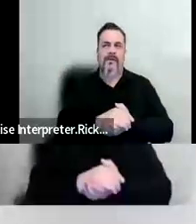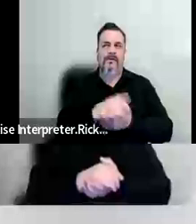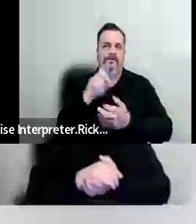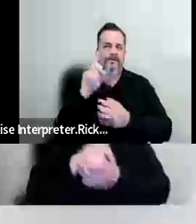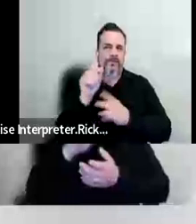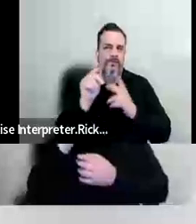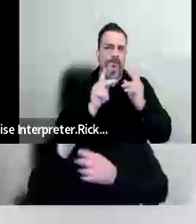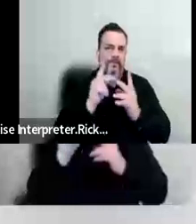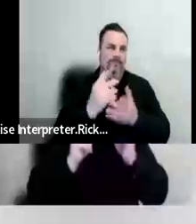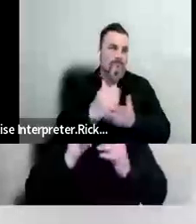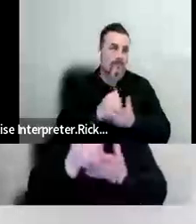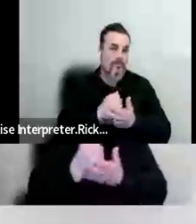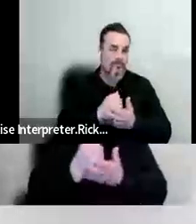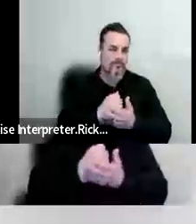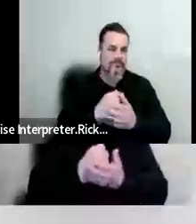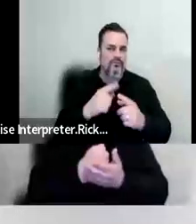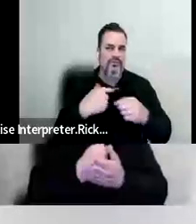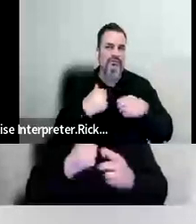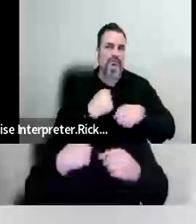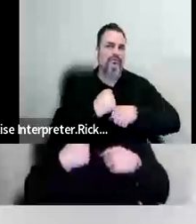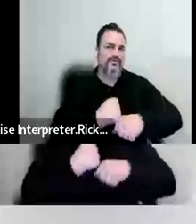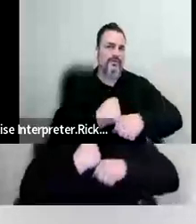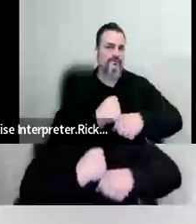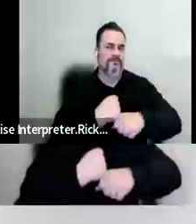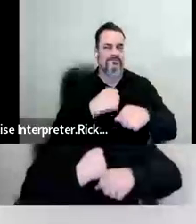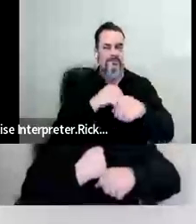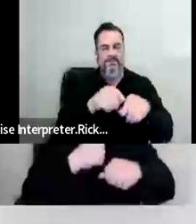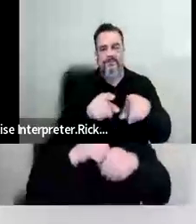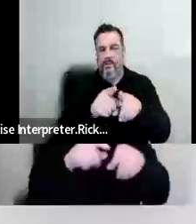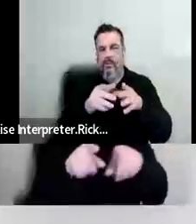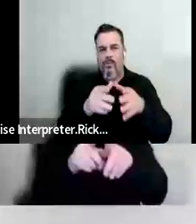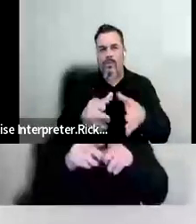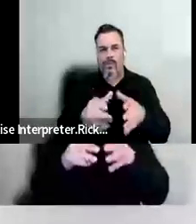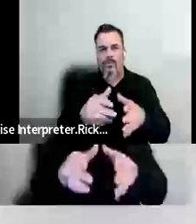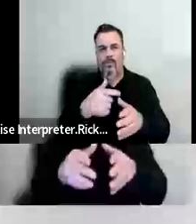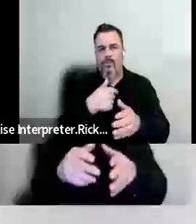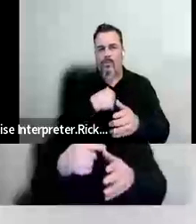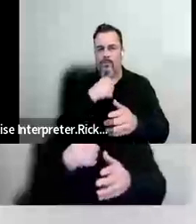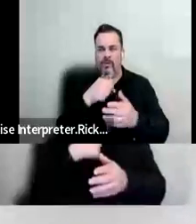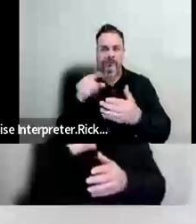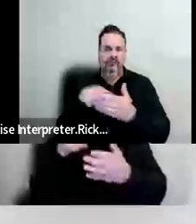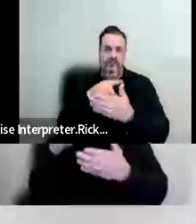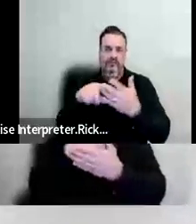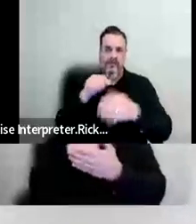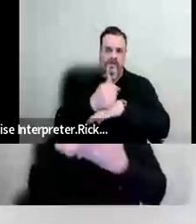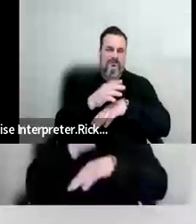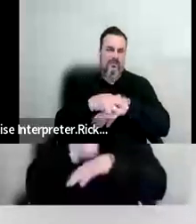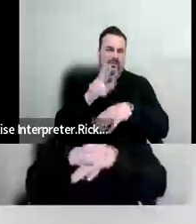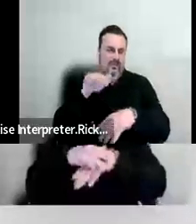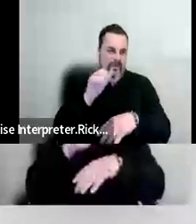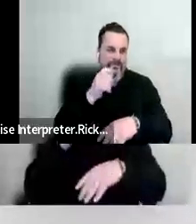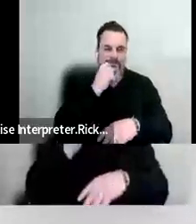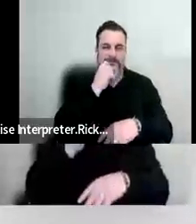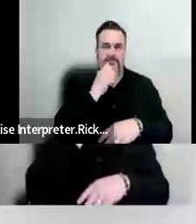disabled people deserve to have protected in the same way that we don't discriminate on the basis of race,